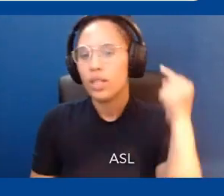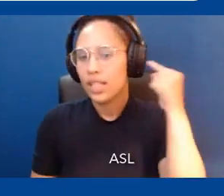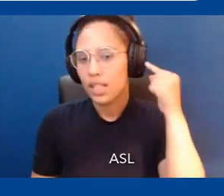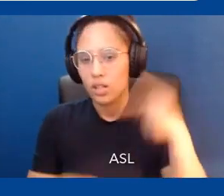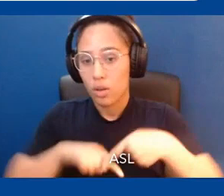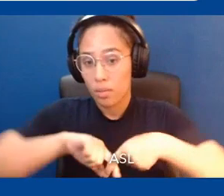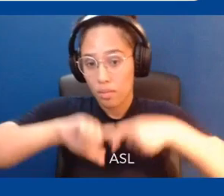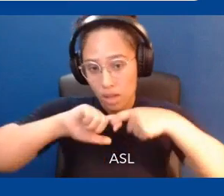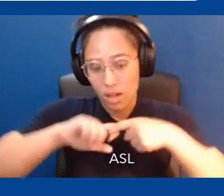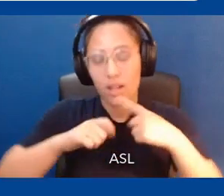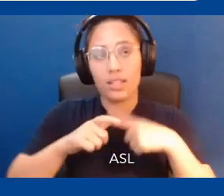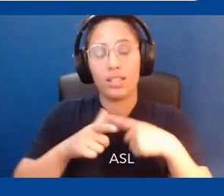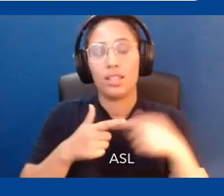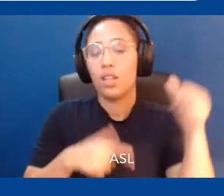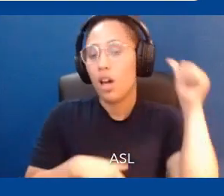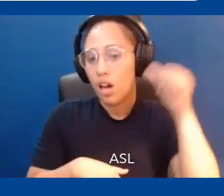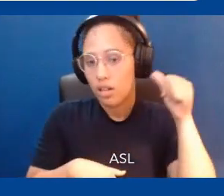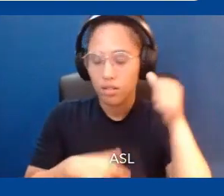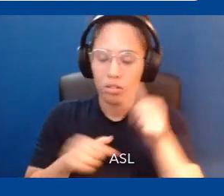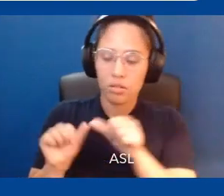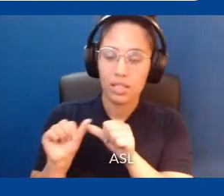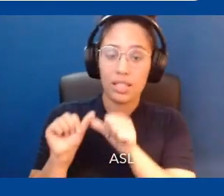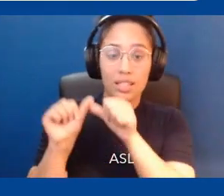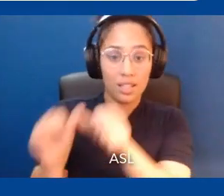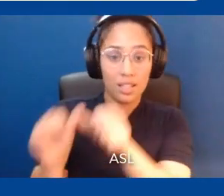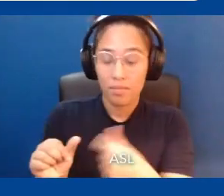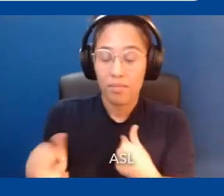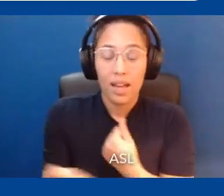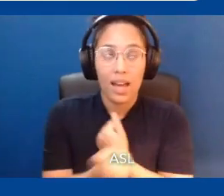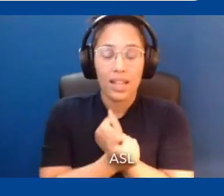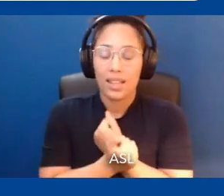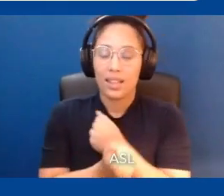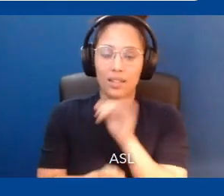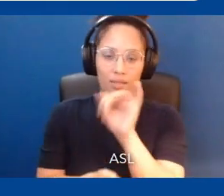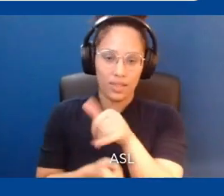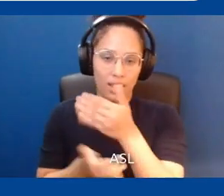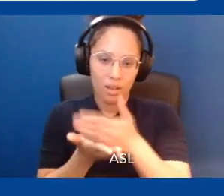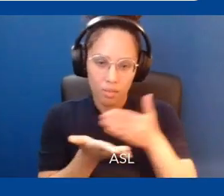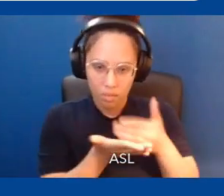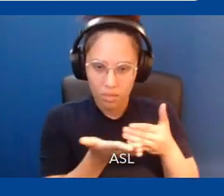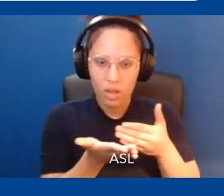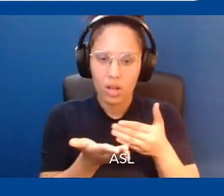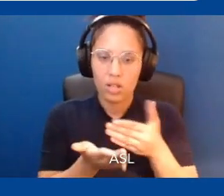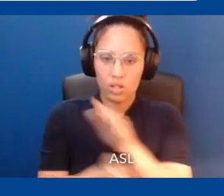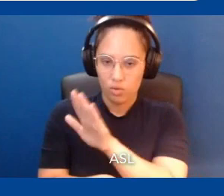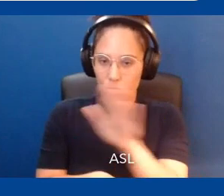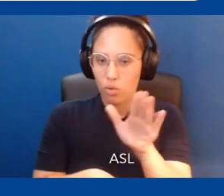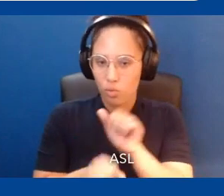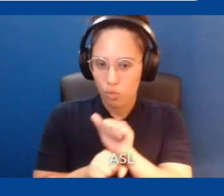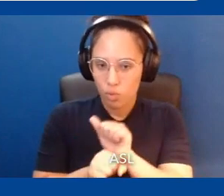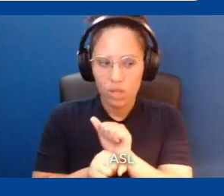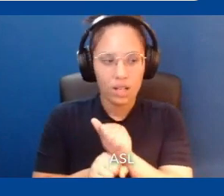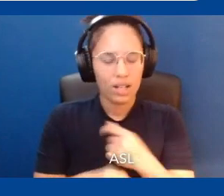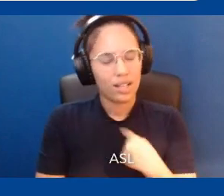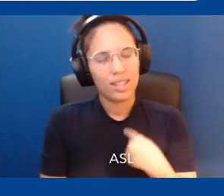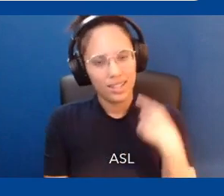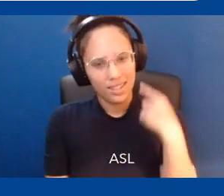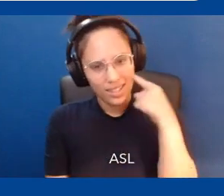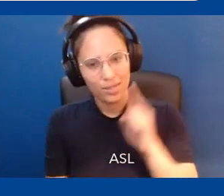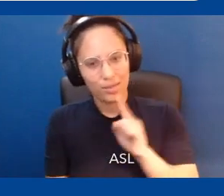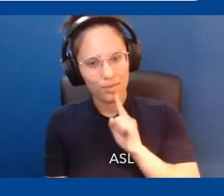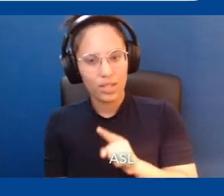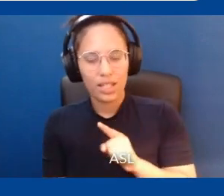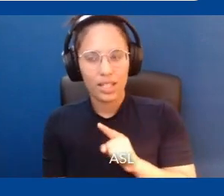of I love those traits about the work. I think it's just really a creative read